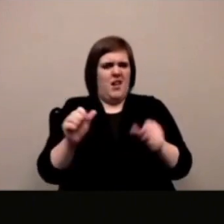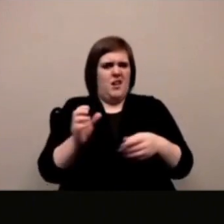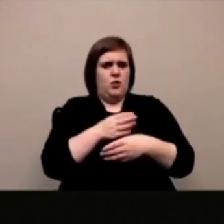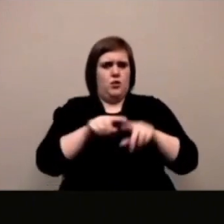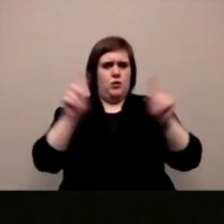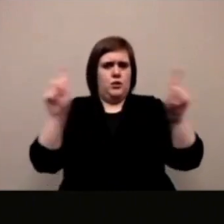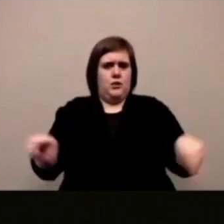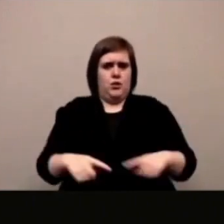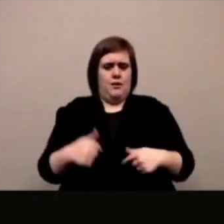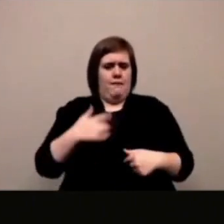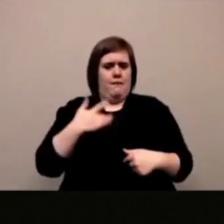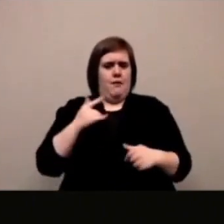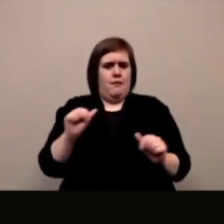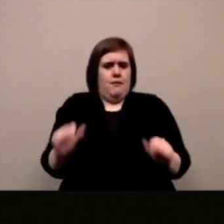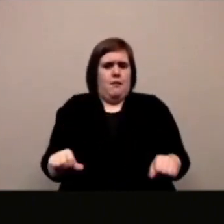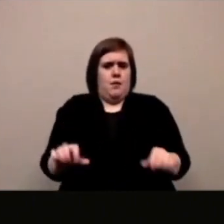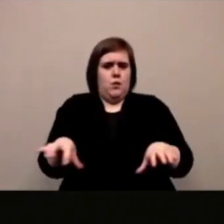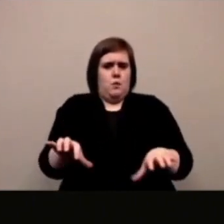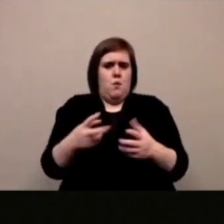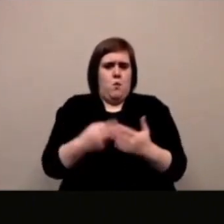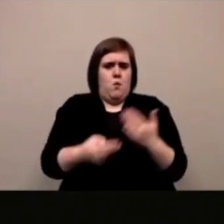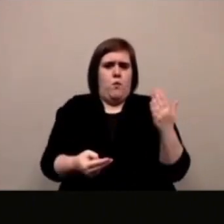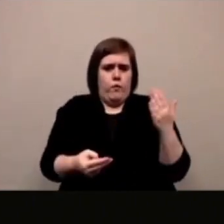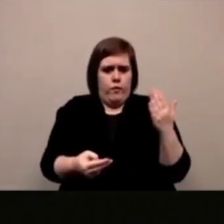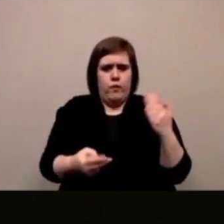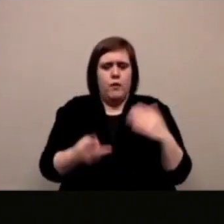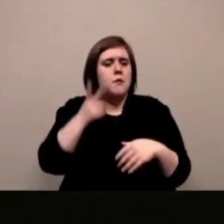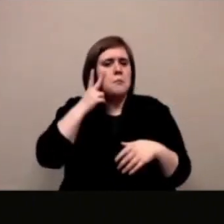see. I think I should be able to do both. Oh no.